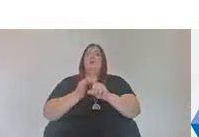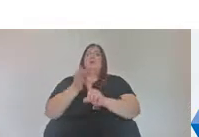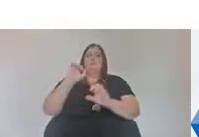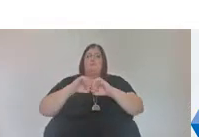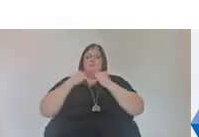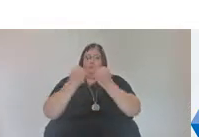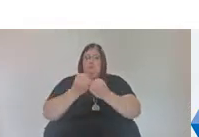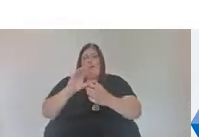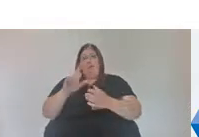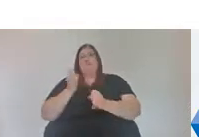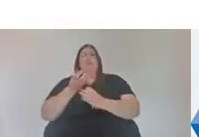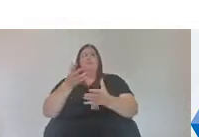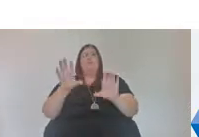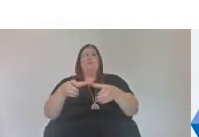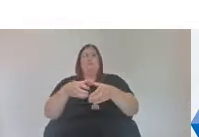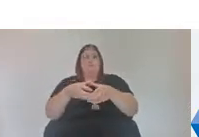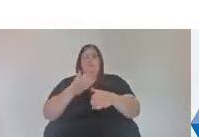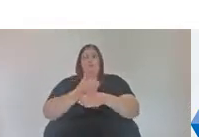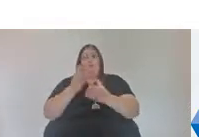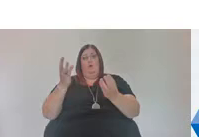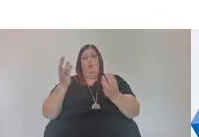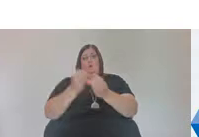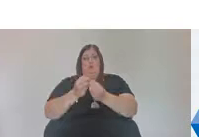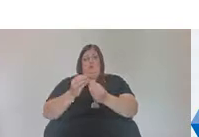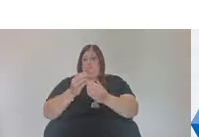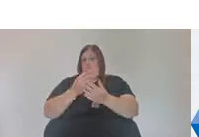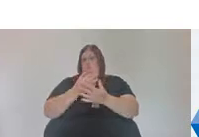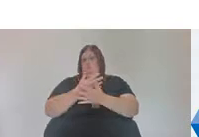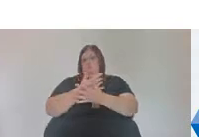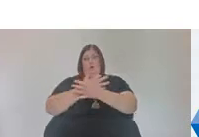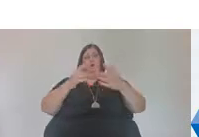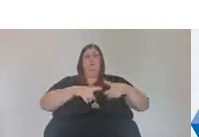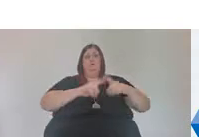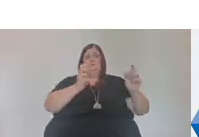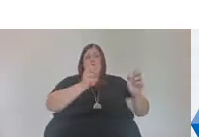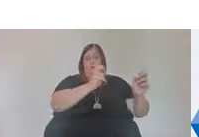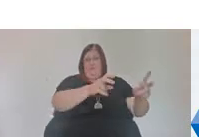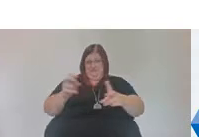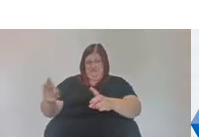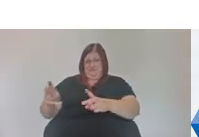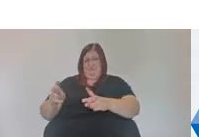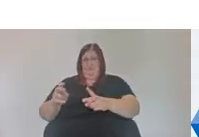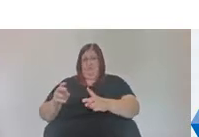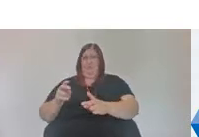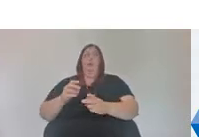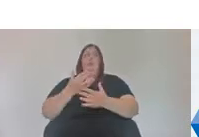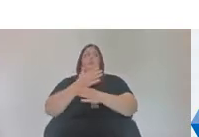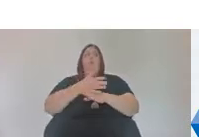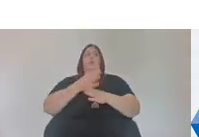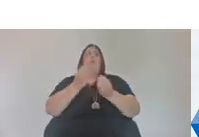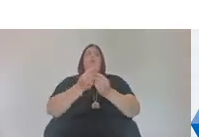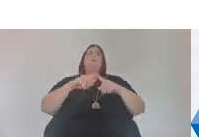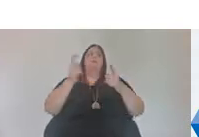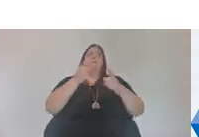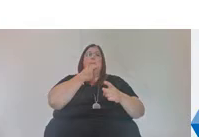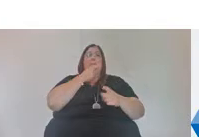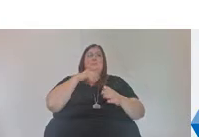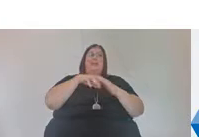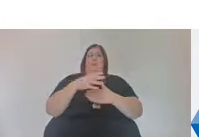teams that have worked with across pathways, so with lots of different people within the health and